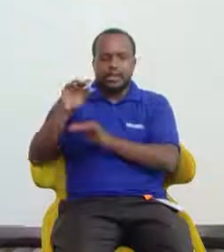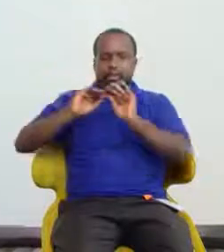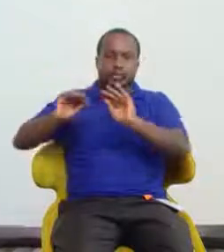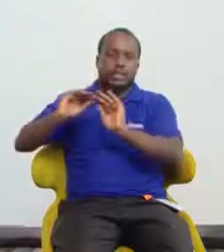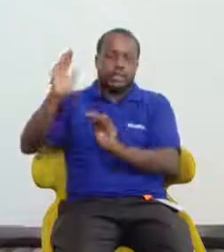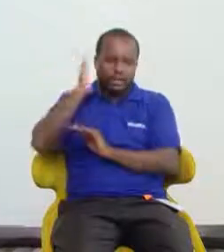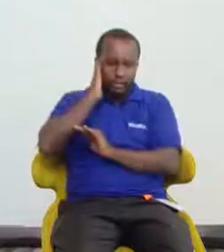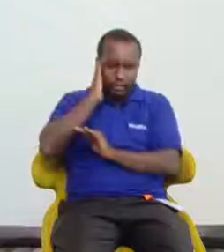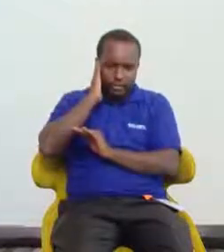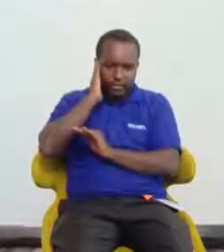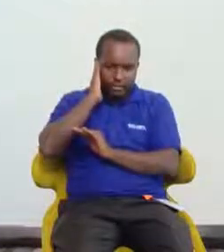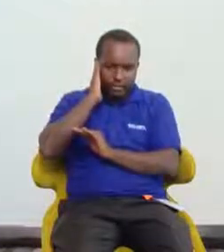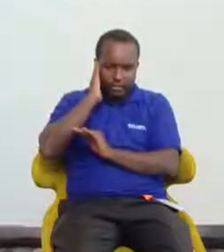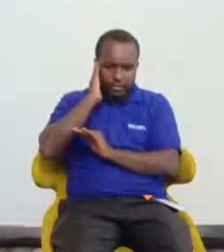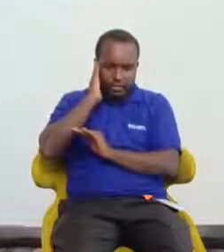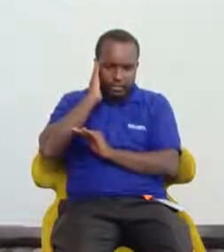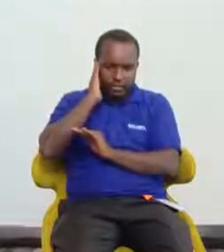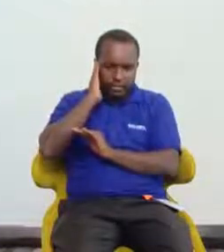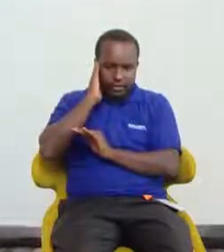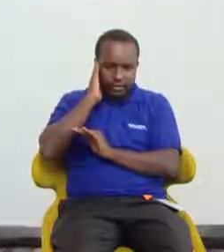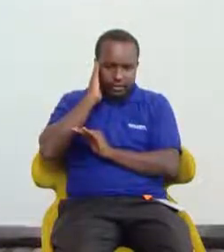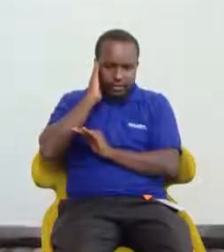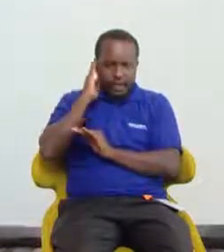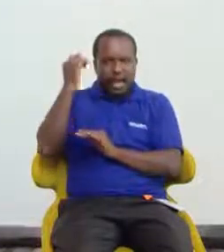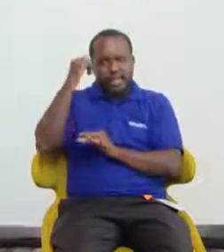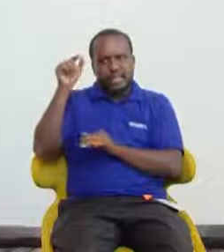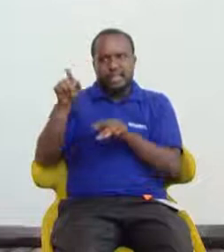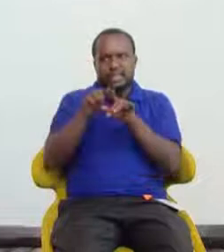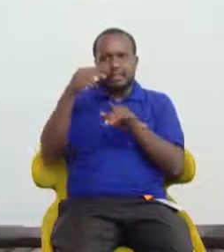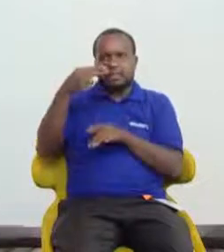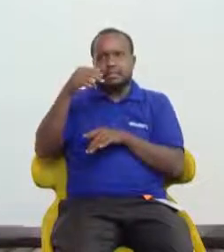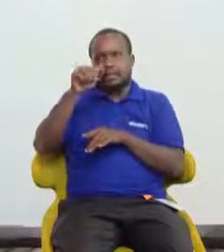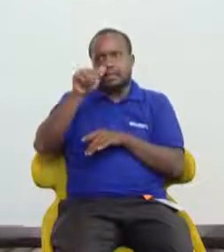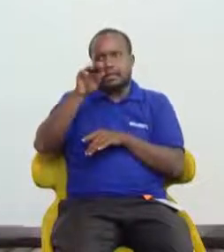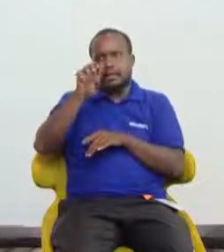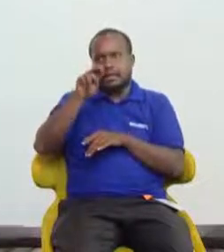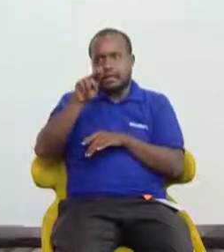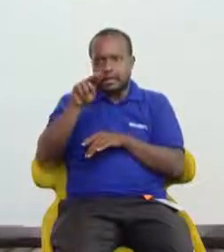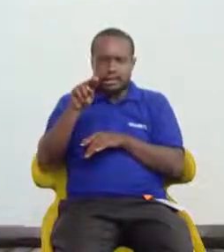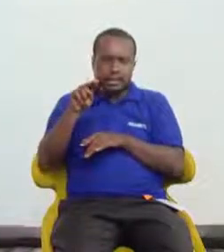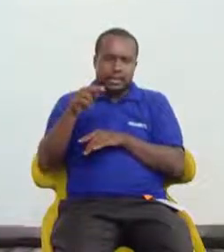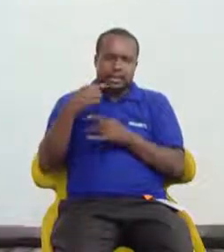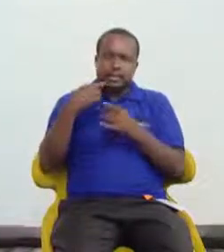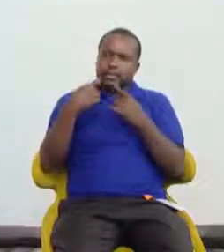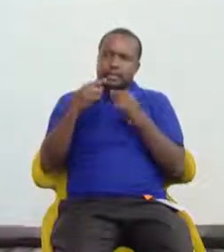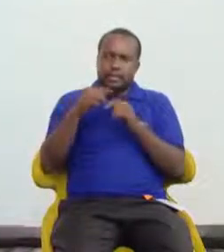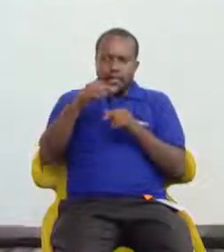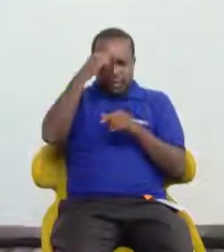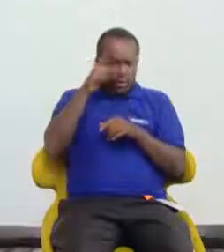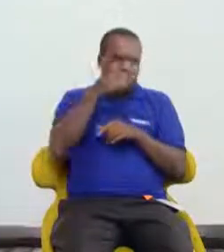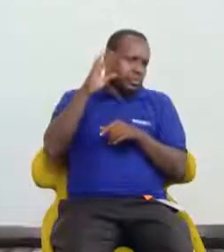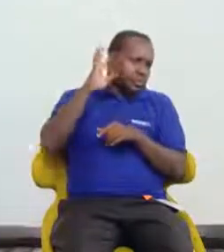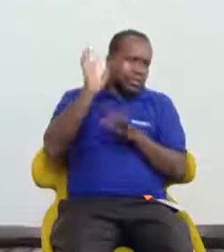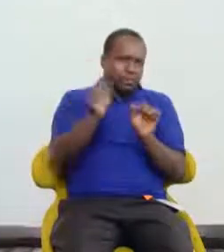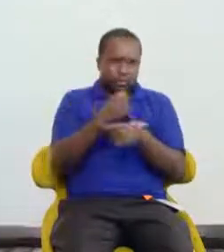hear. I think that's what Haben was talking about in the morning, ableism, where they feel because you can't hear, you are better placed just